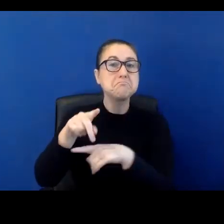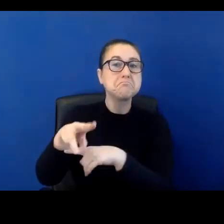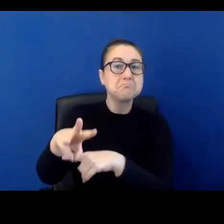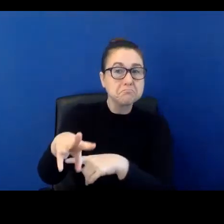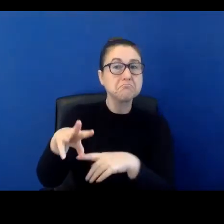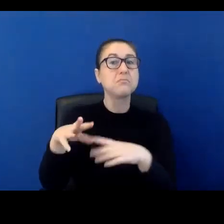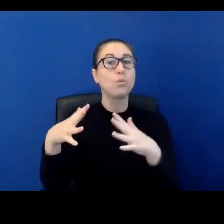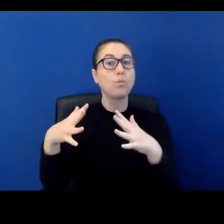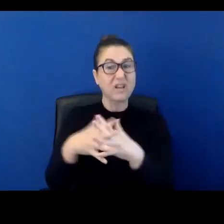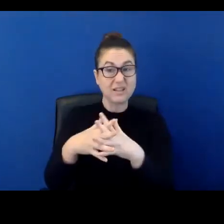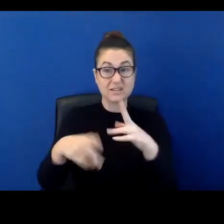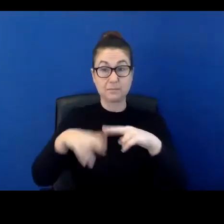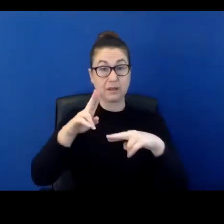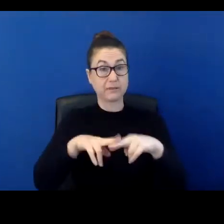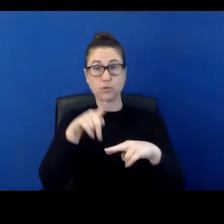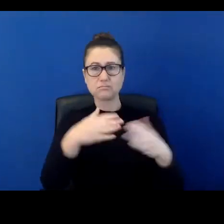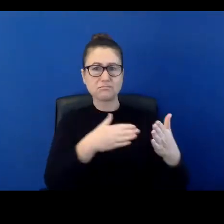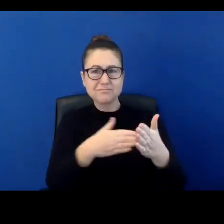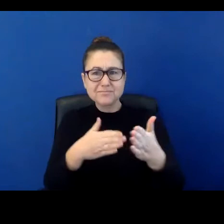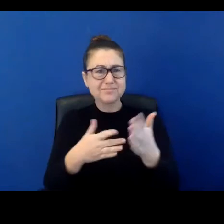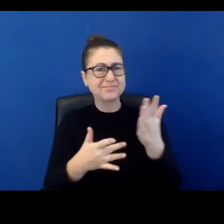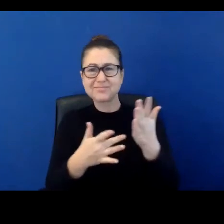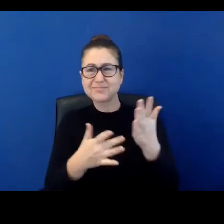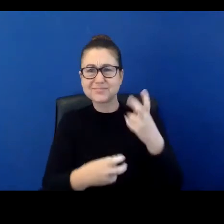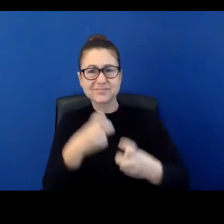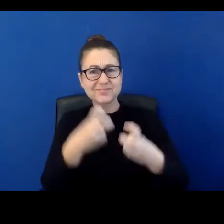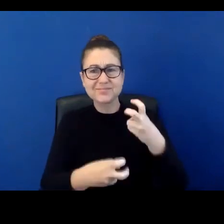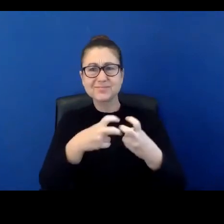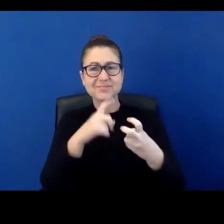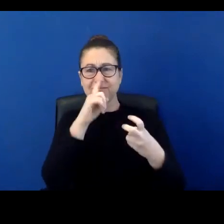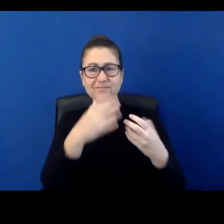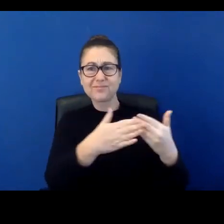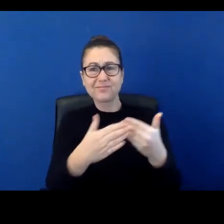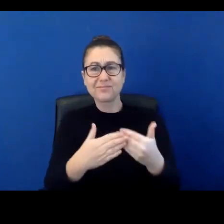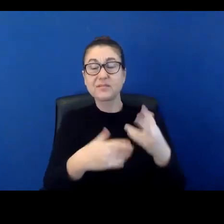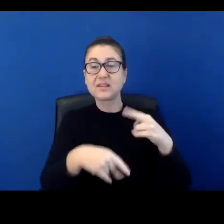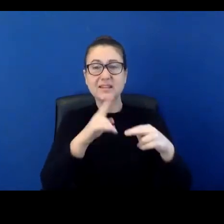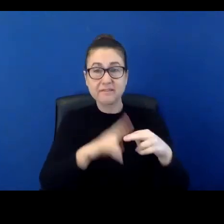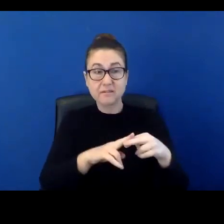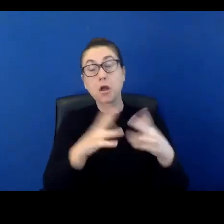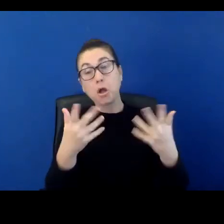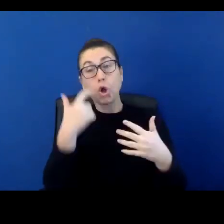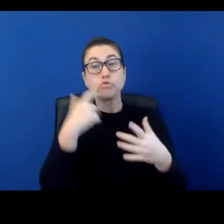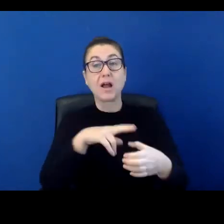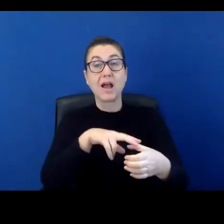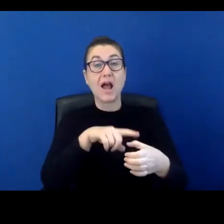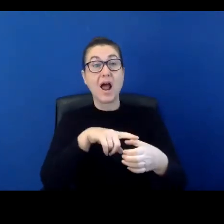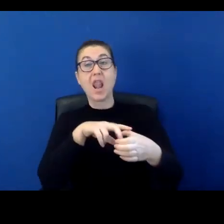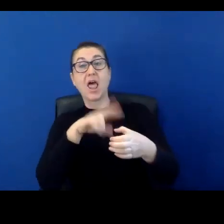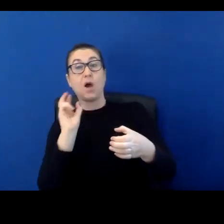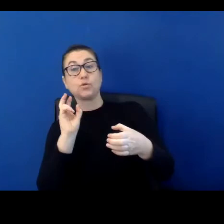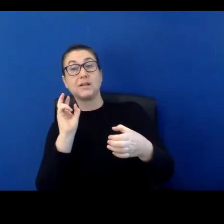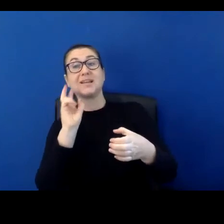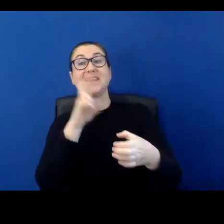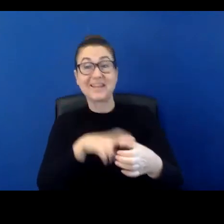So particularly if you have any tech difficulties and they can't be resolved by logging out and logging back in again, there should